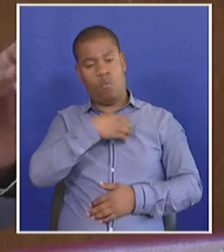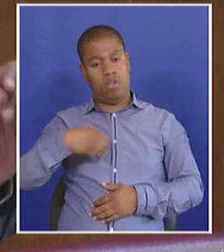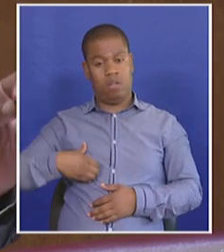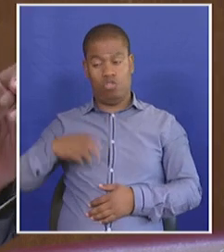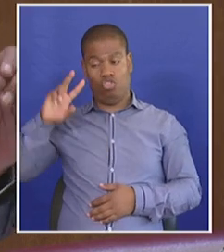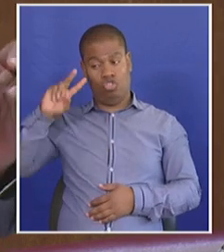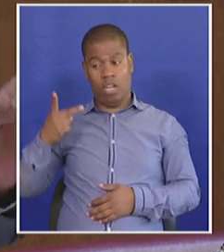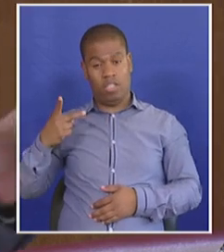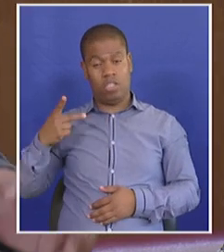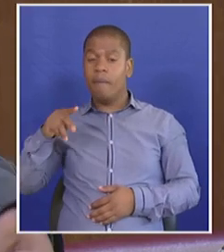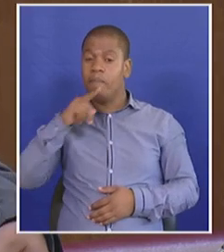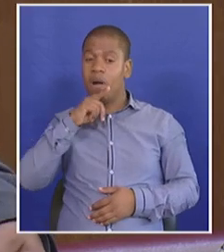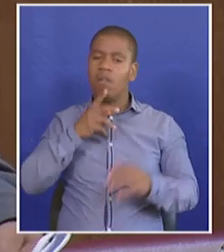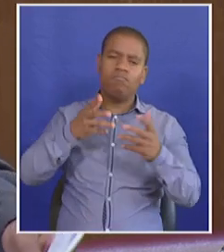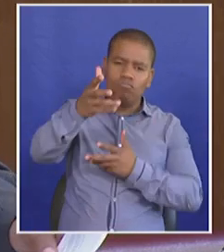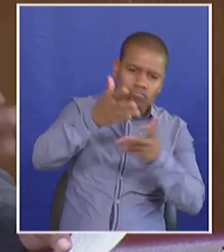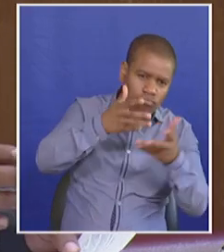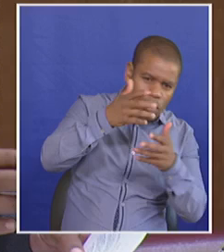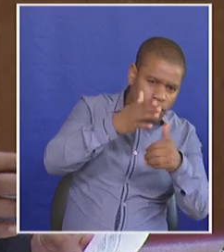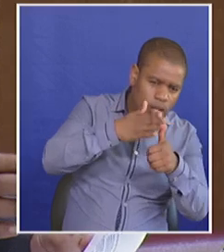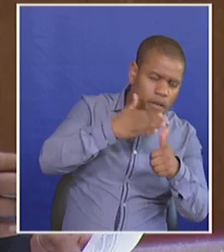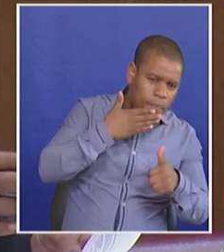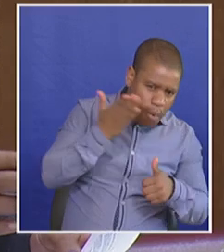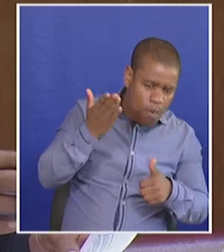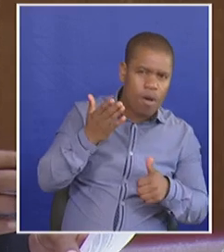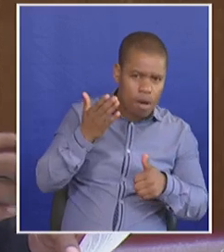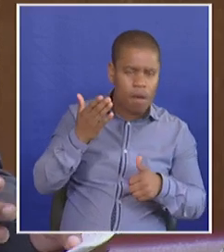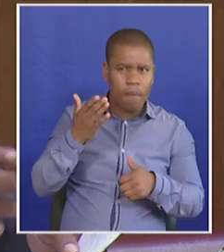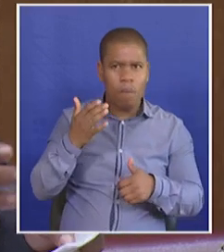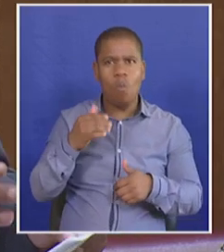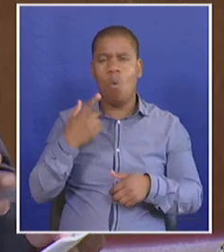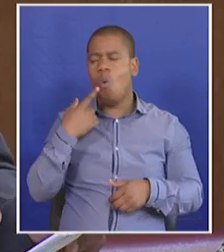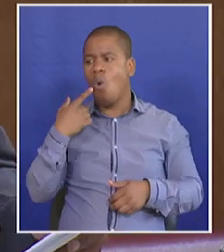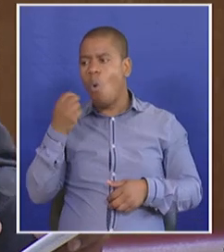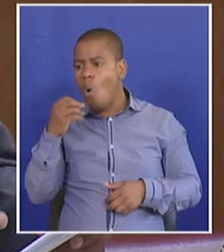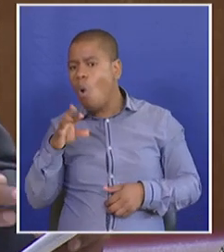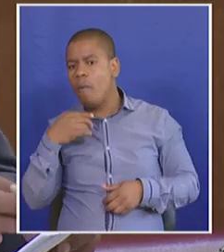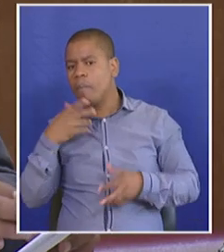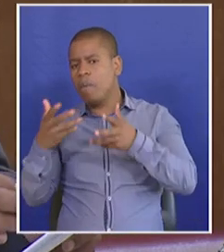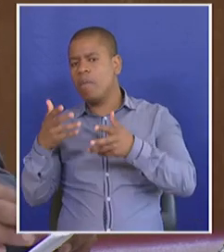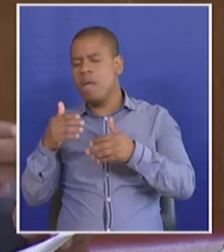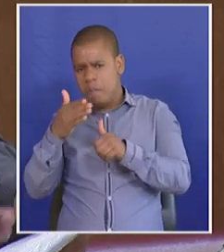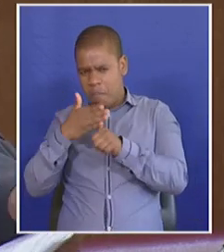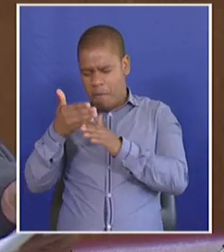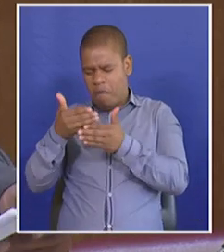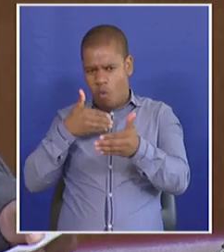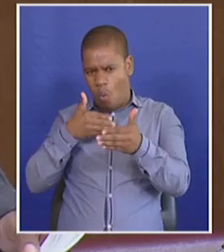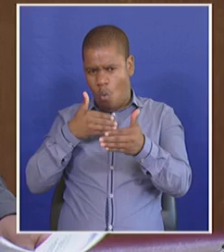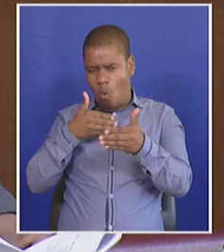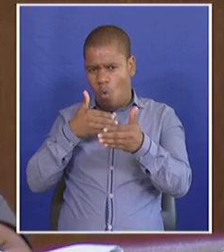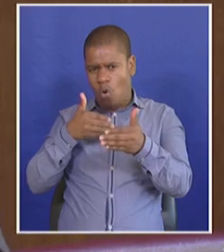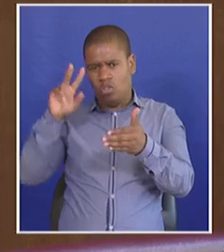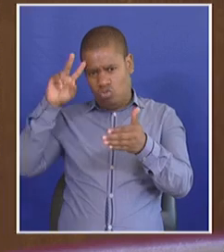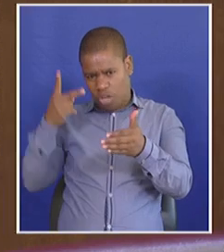consult you. So I want to know whether he consulted you prior to the change, the U-turn, or after the